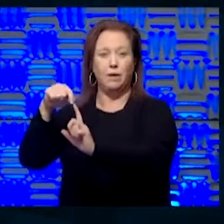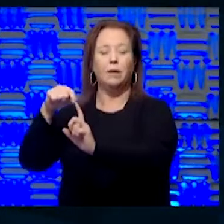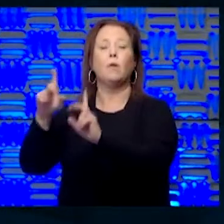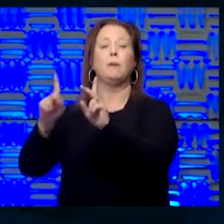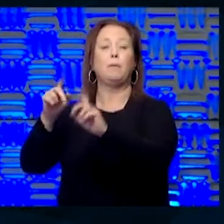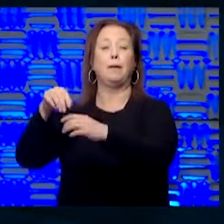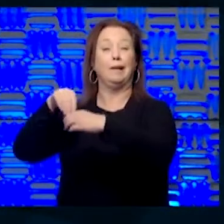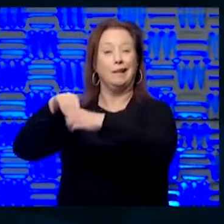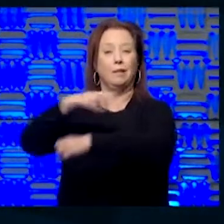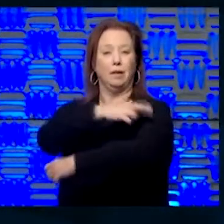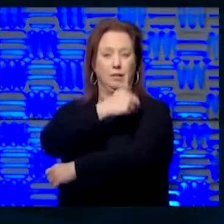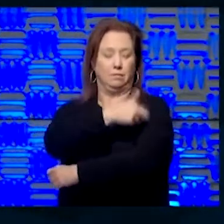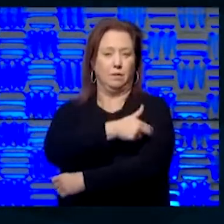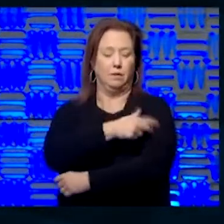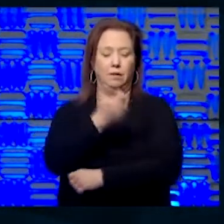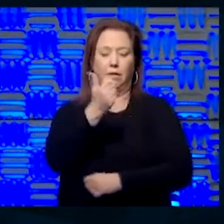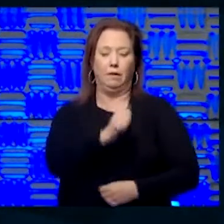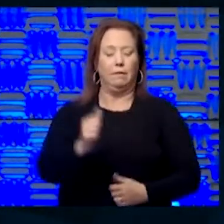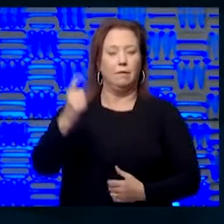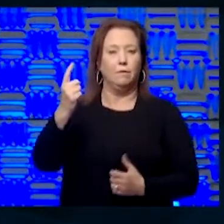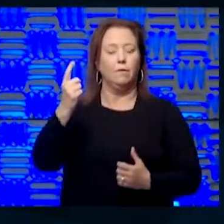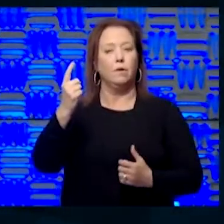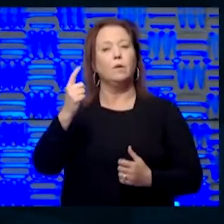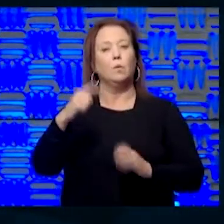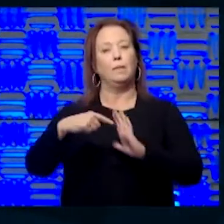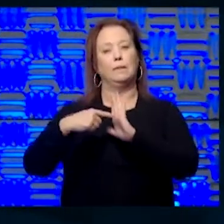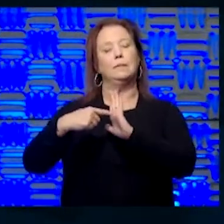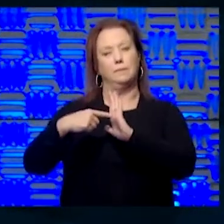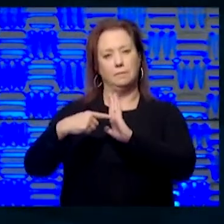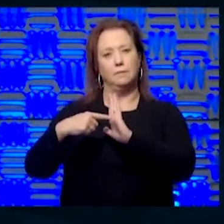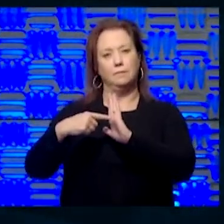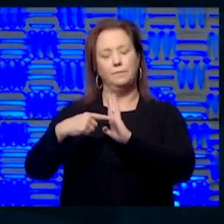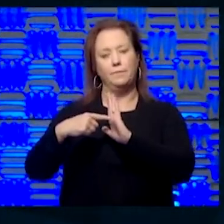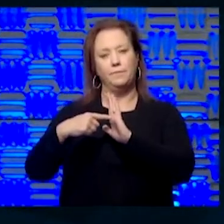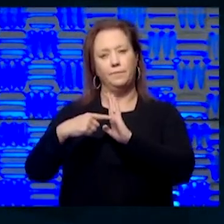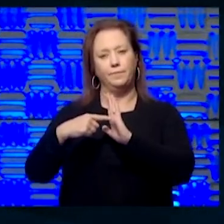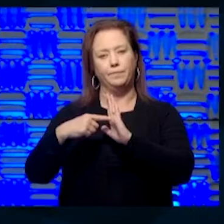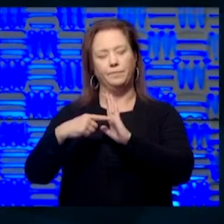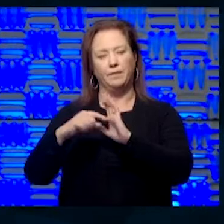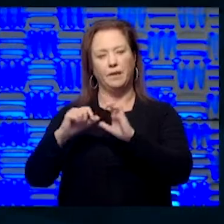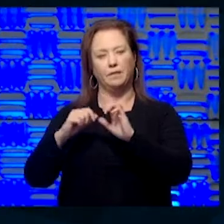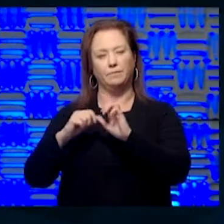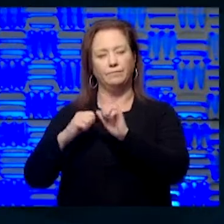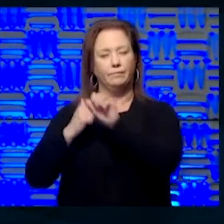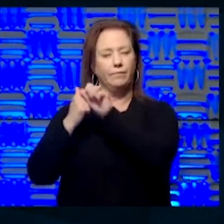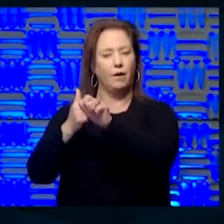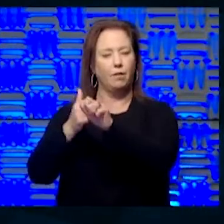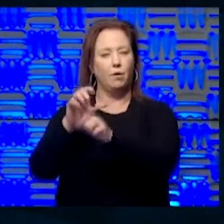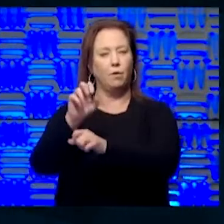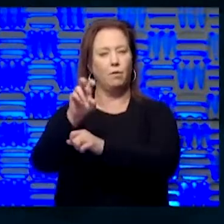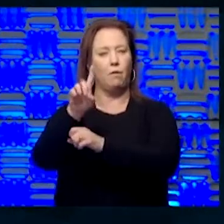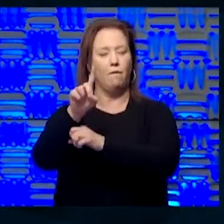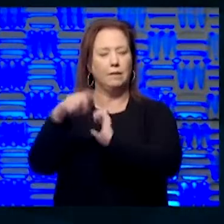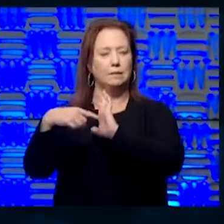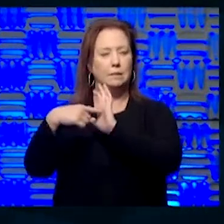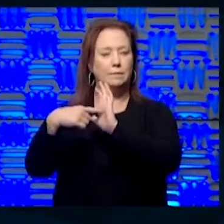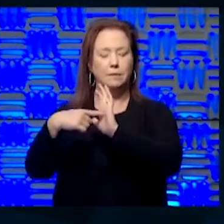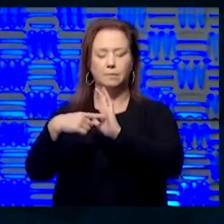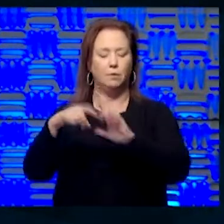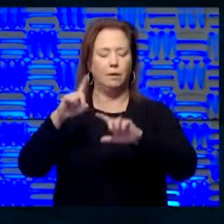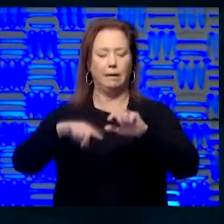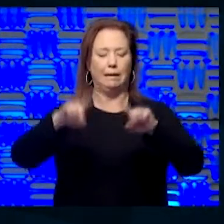patients, and anybody with symptoms consistent with COVID, but we are nowhere near being able to test